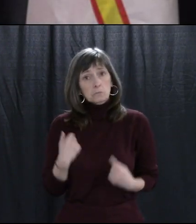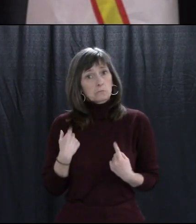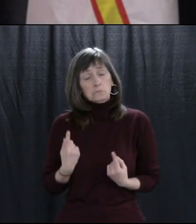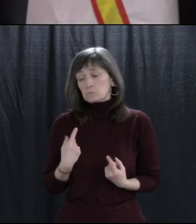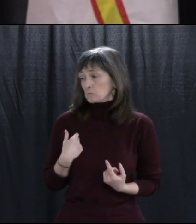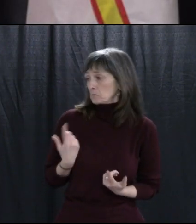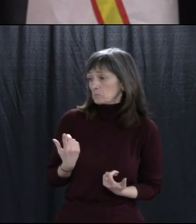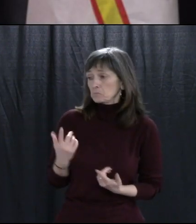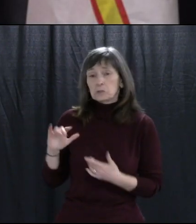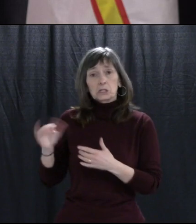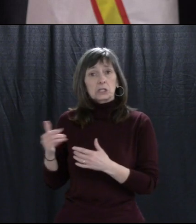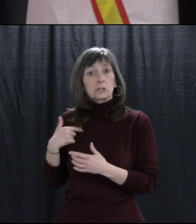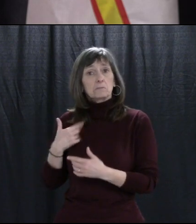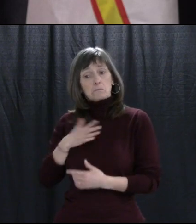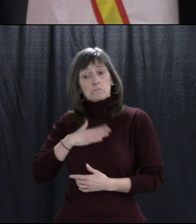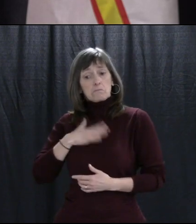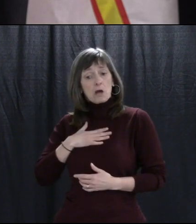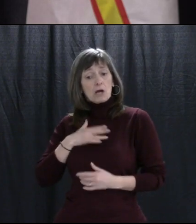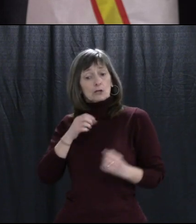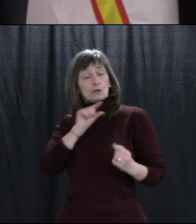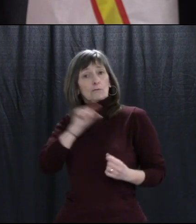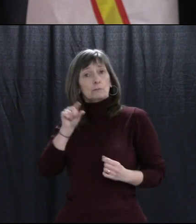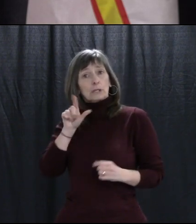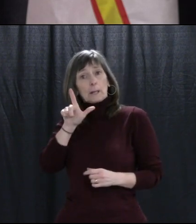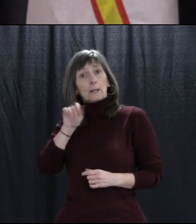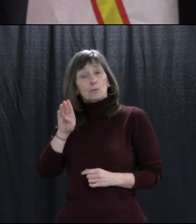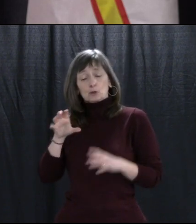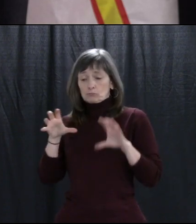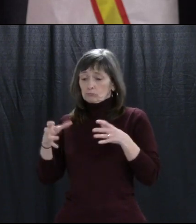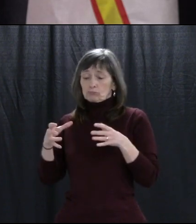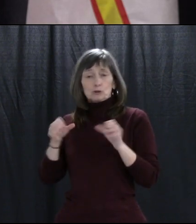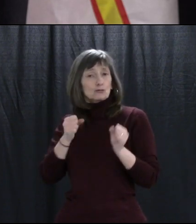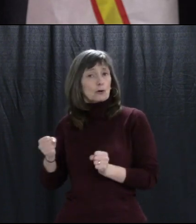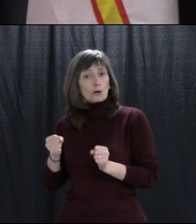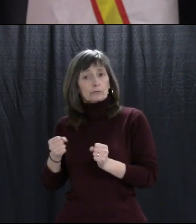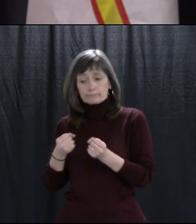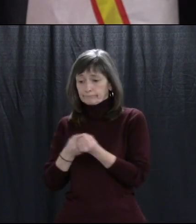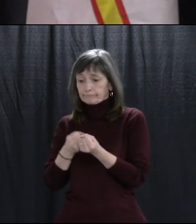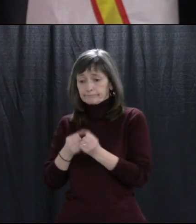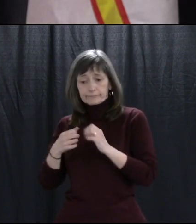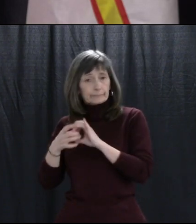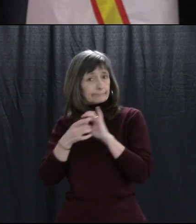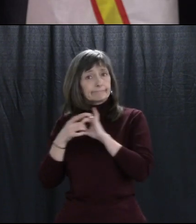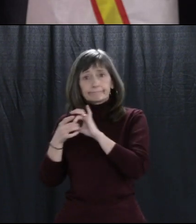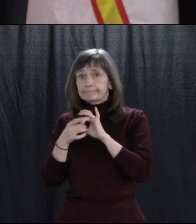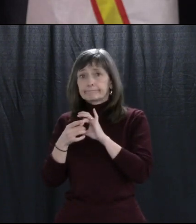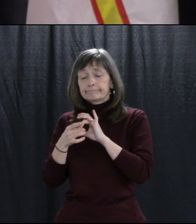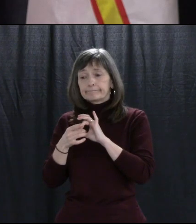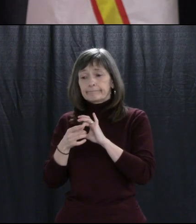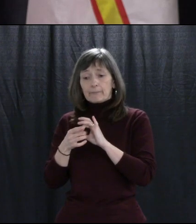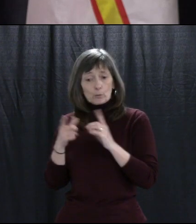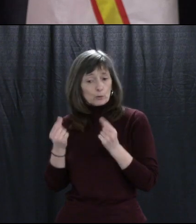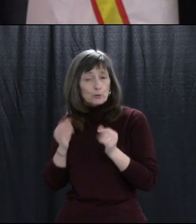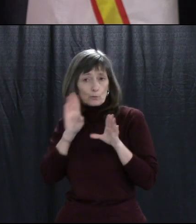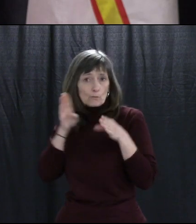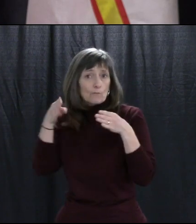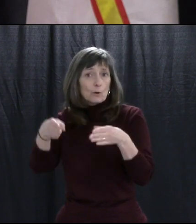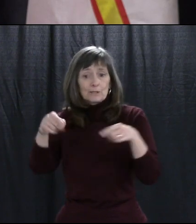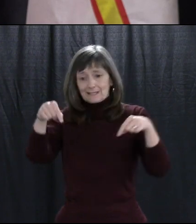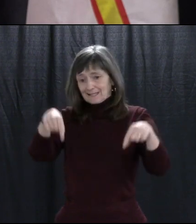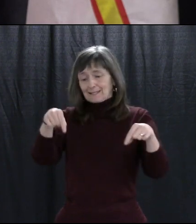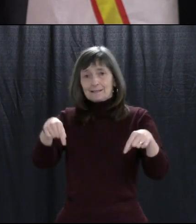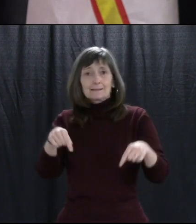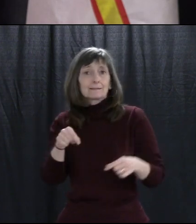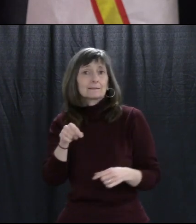great progress with the all-party committee on how we deal with this public health issue. And it